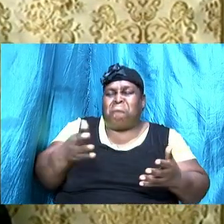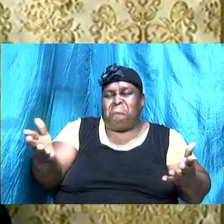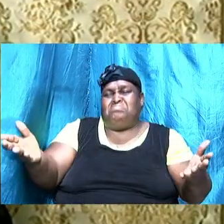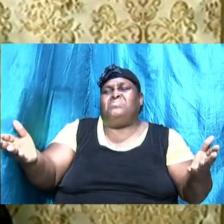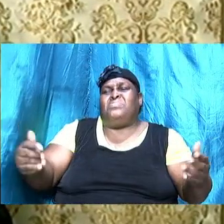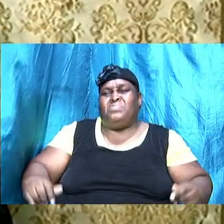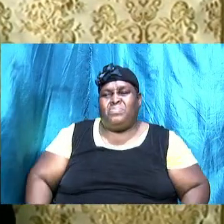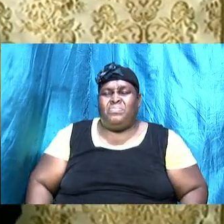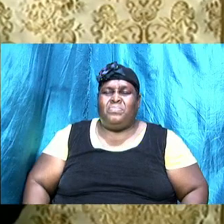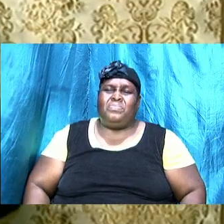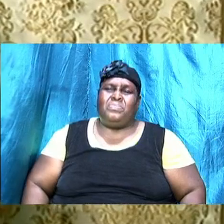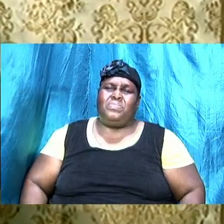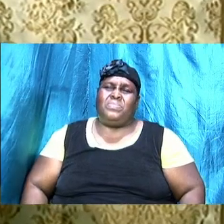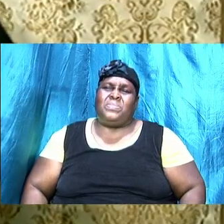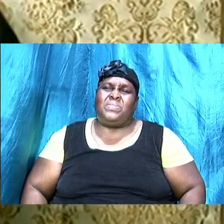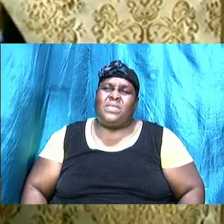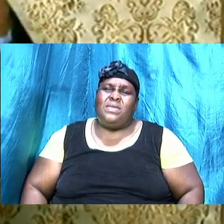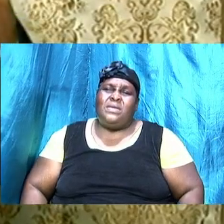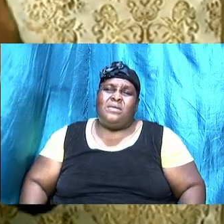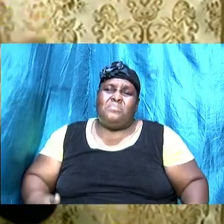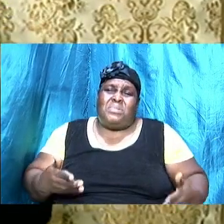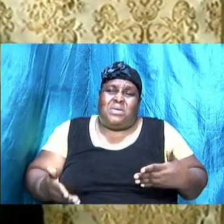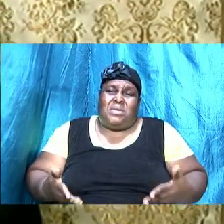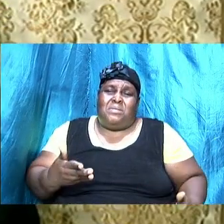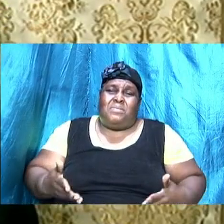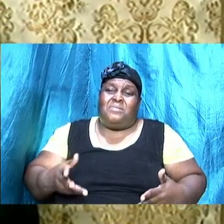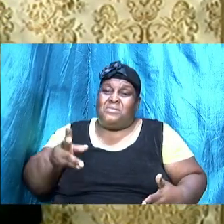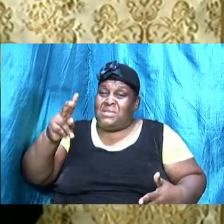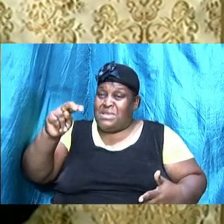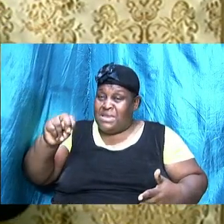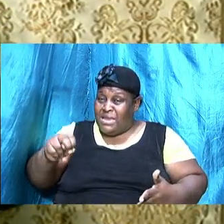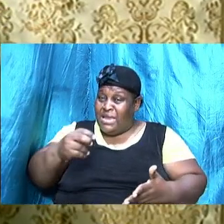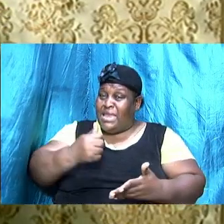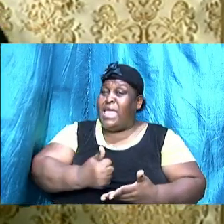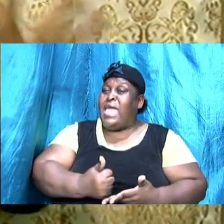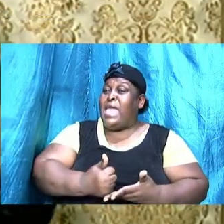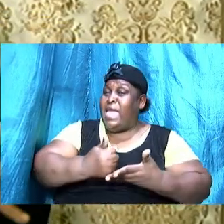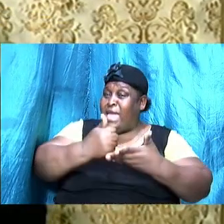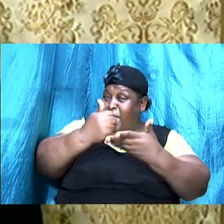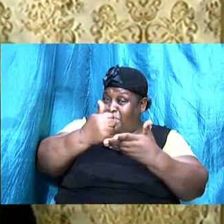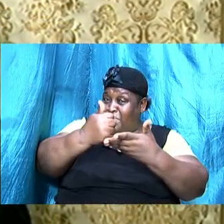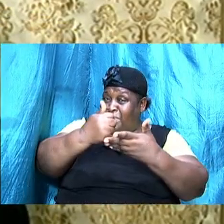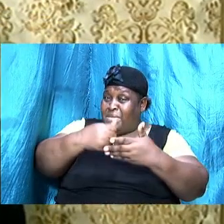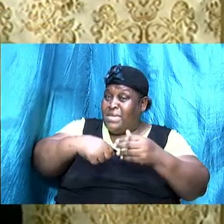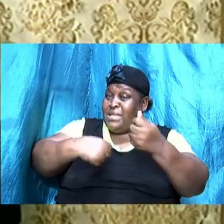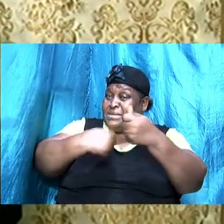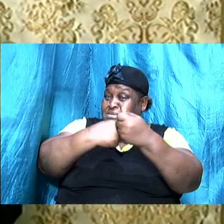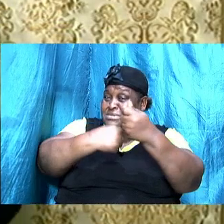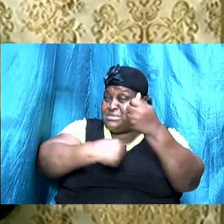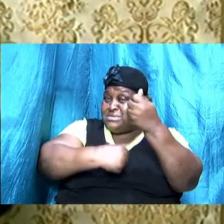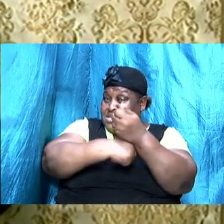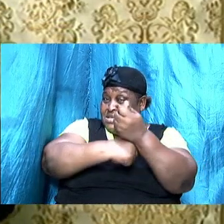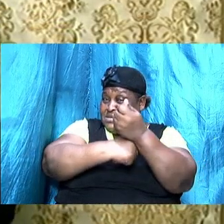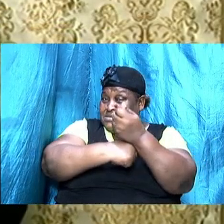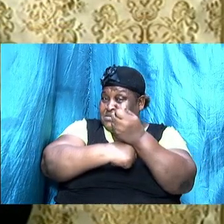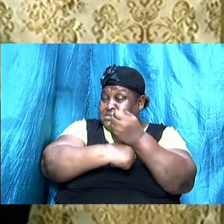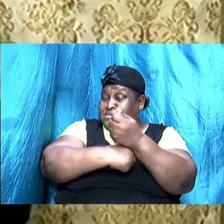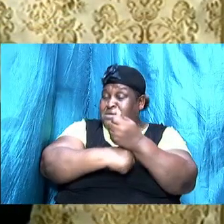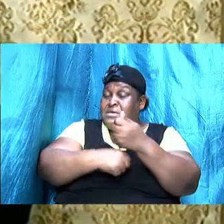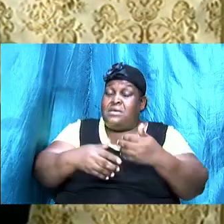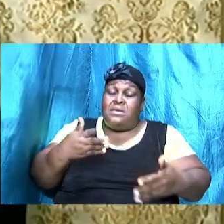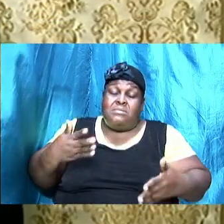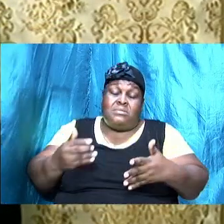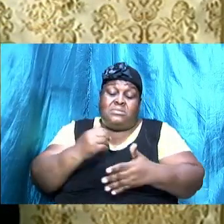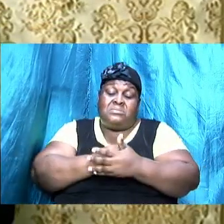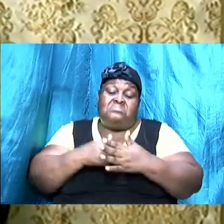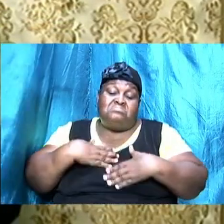around those issues. And maybe we are going to need help. Maybe you are going to need assistance. Maybe somebody is going to have to sit with